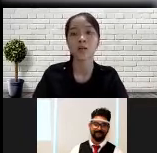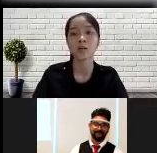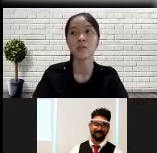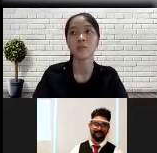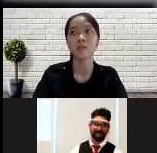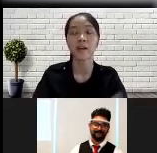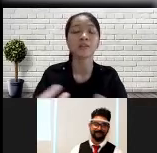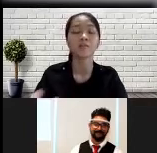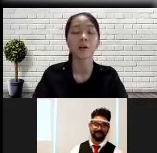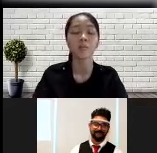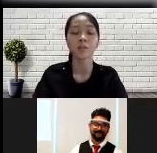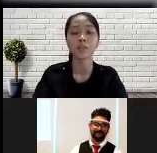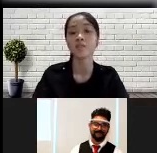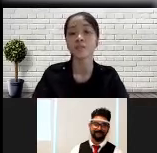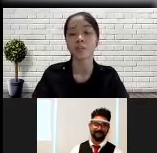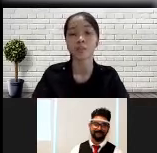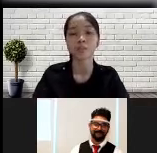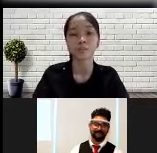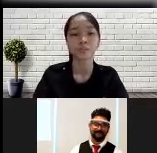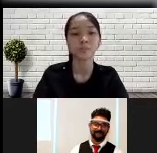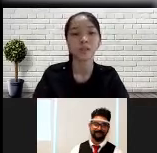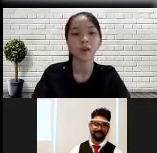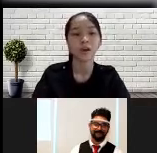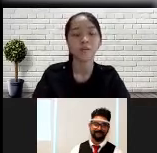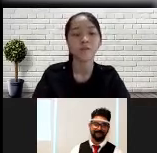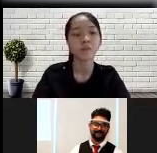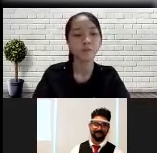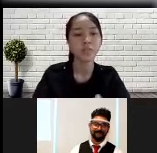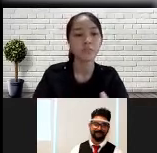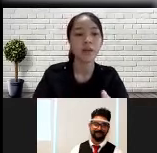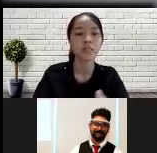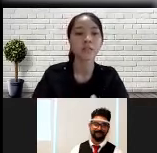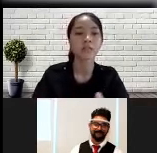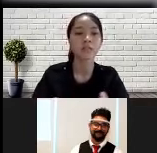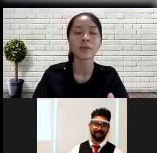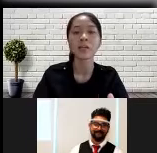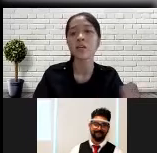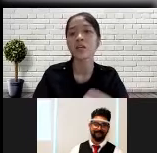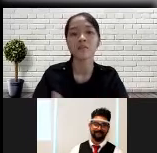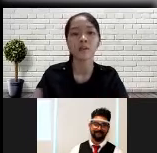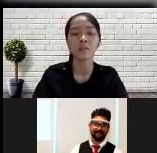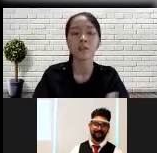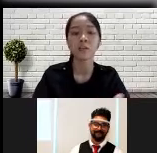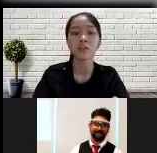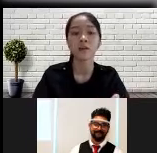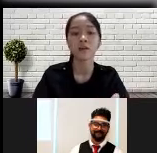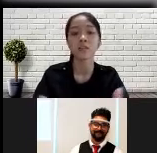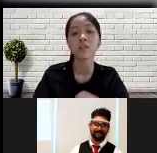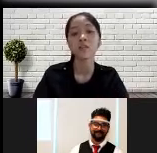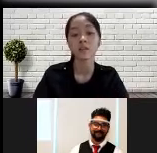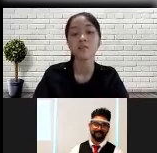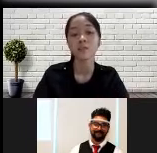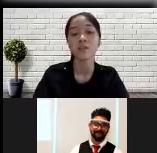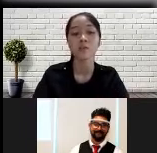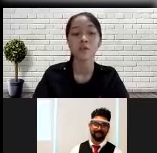the diet being served to patients. For the fluids wise, typically if there is a